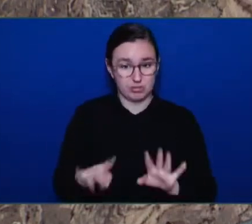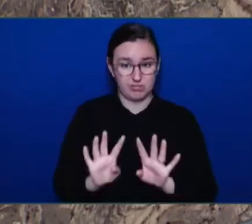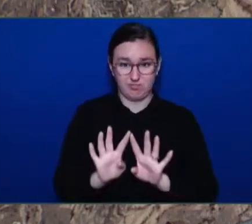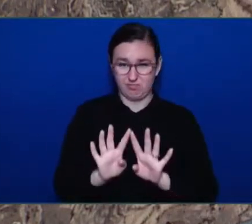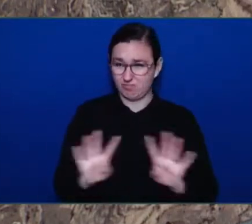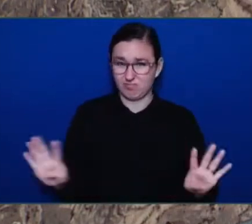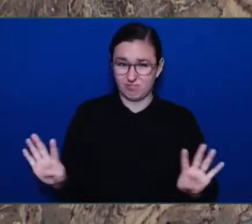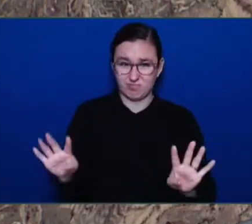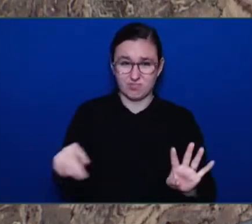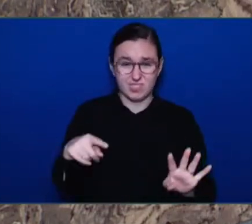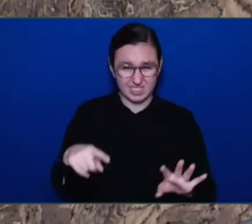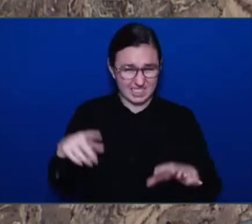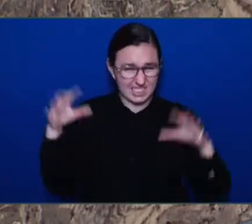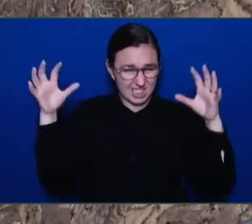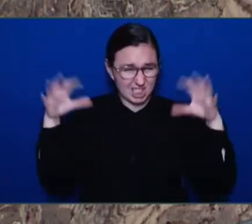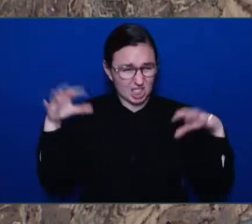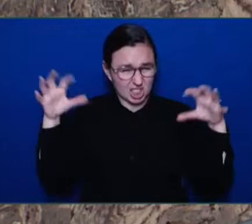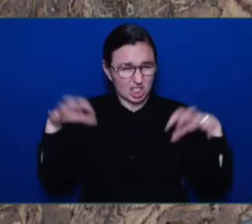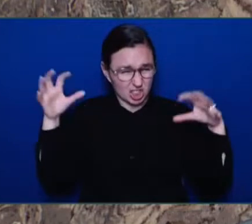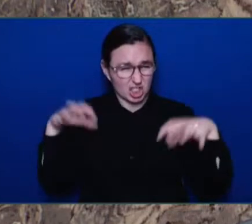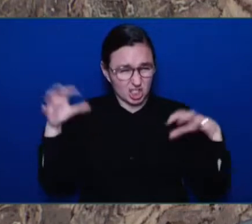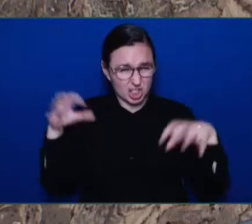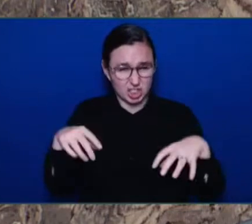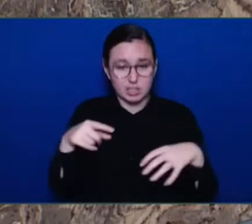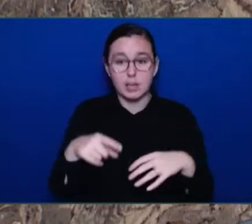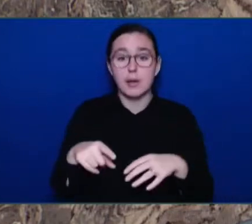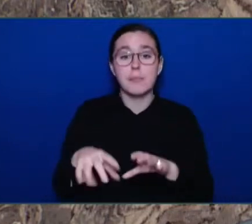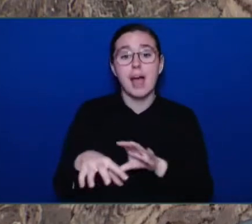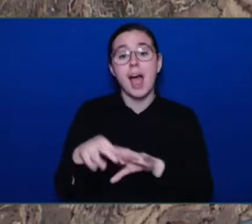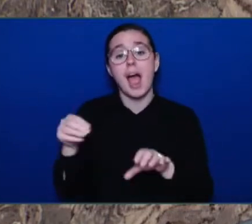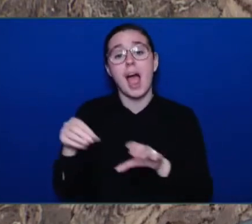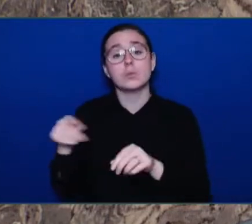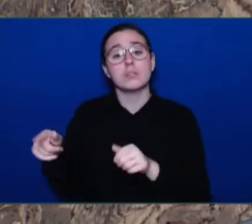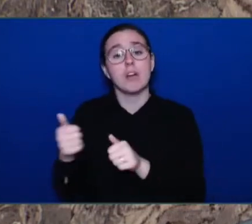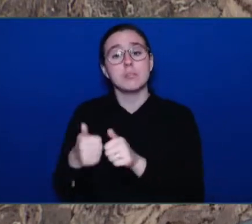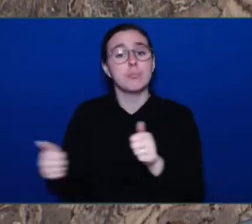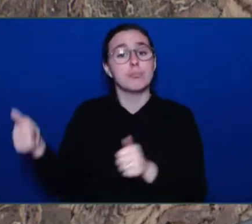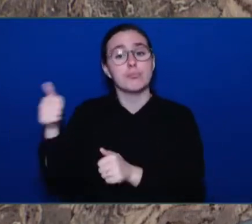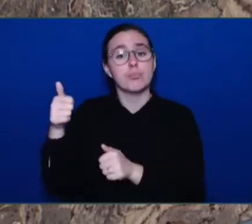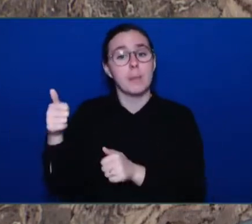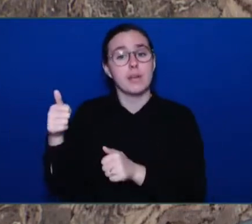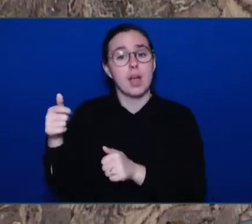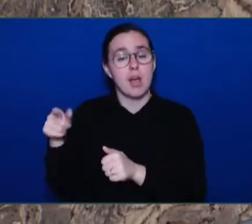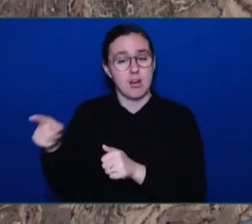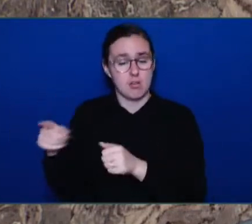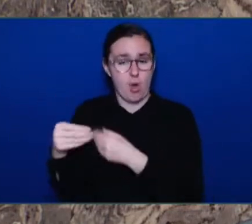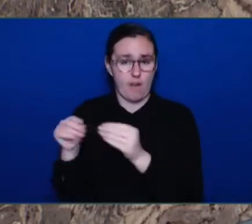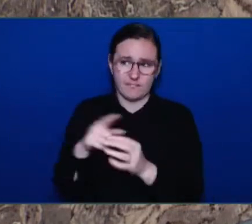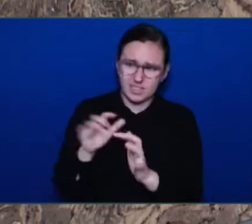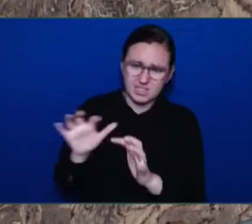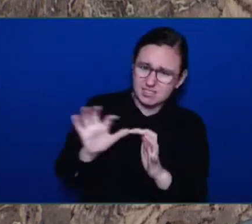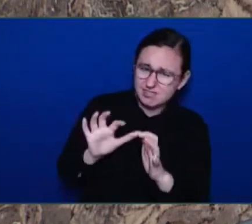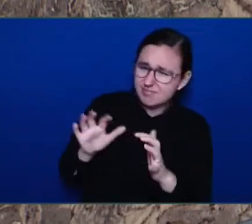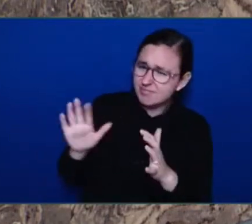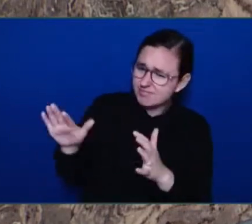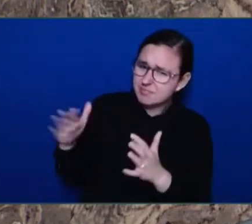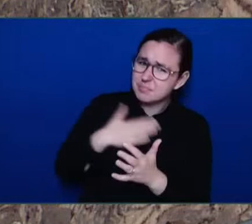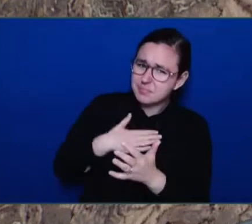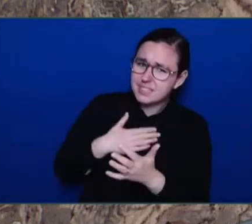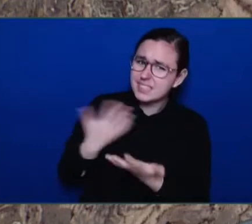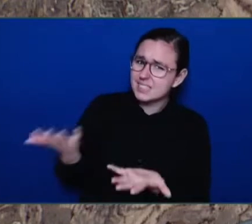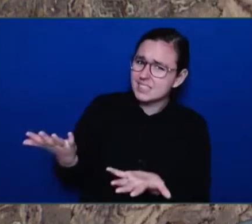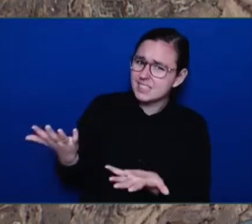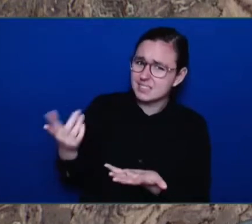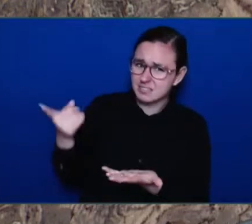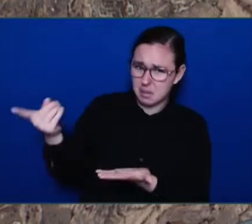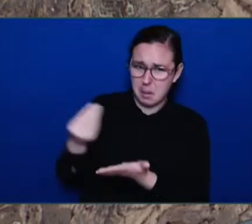the NDP clawback on autism funding. It has been a year since this government, since this minister have